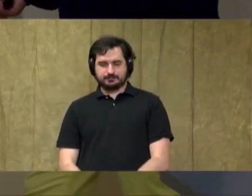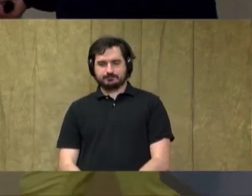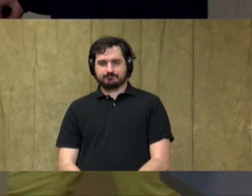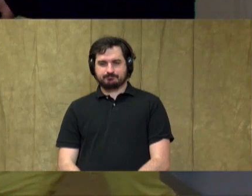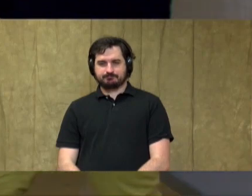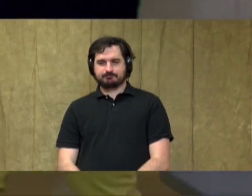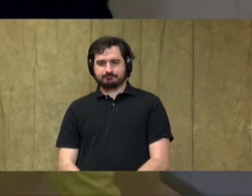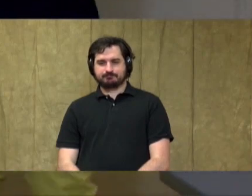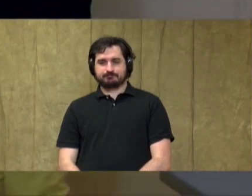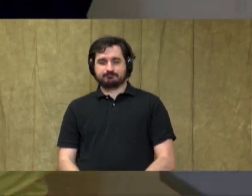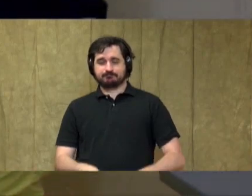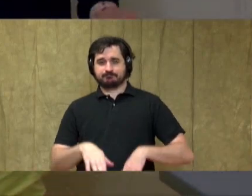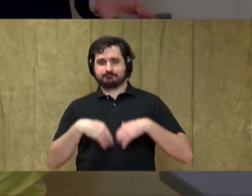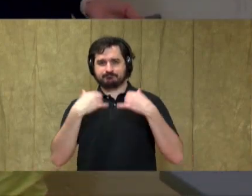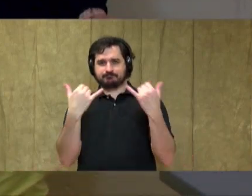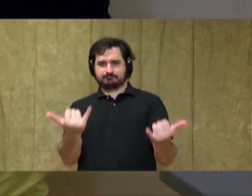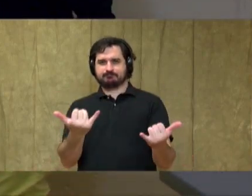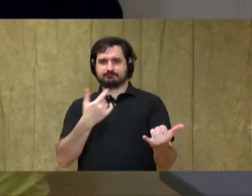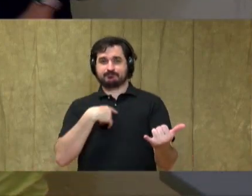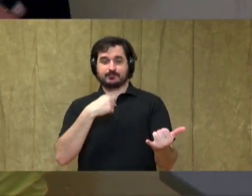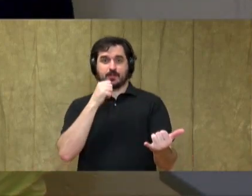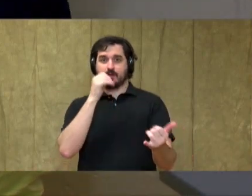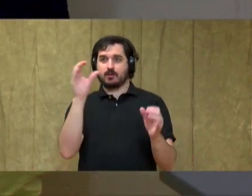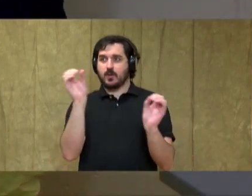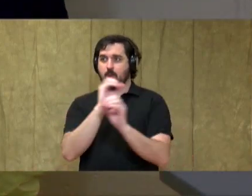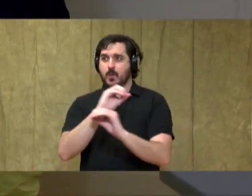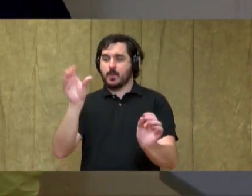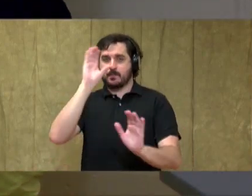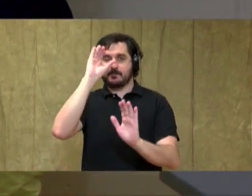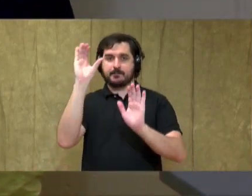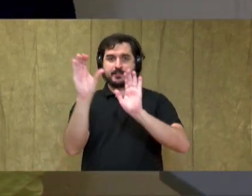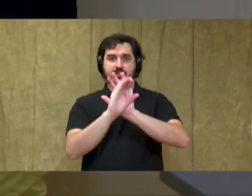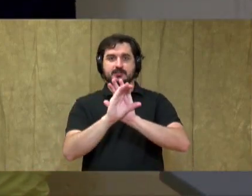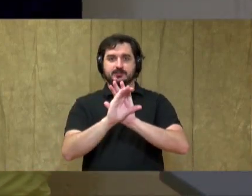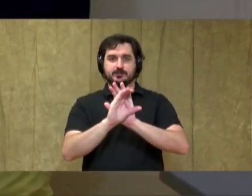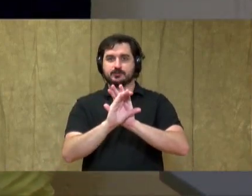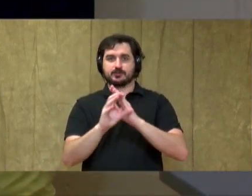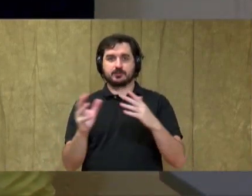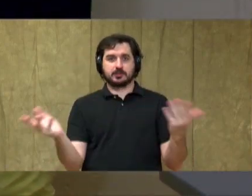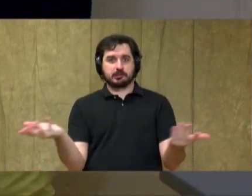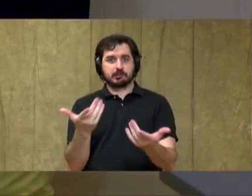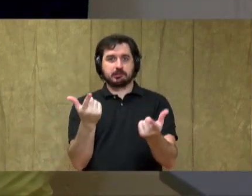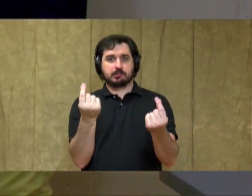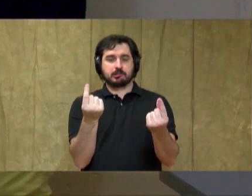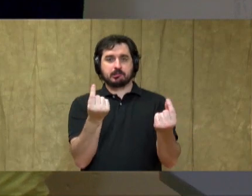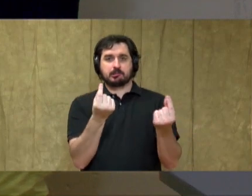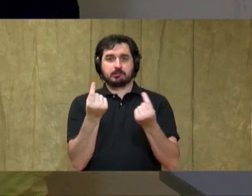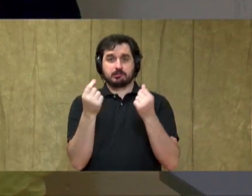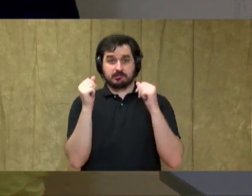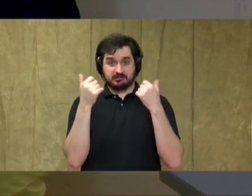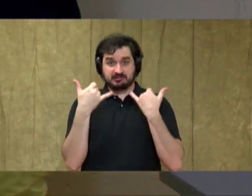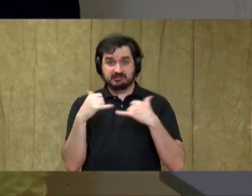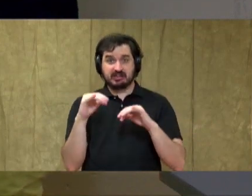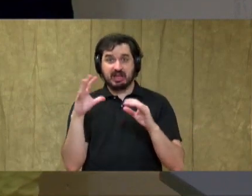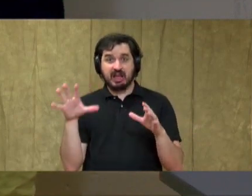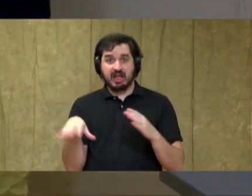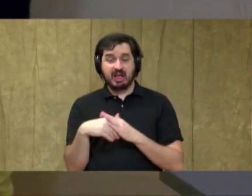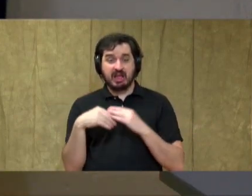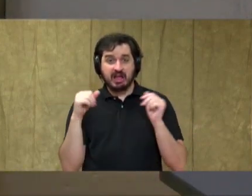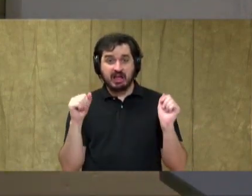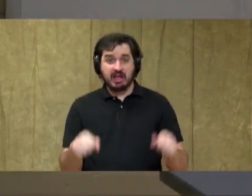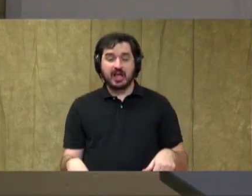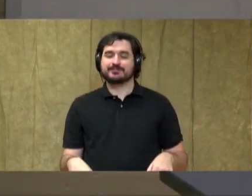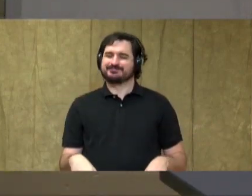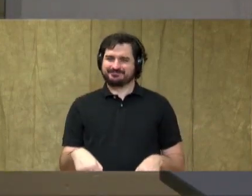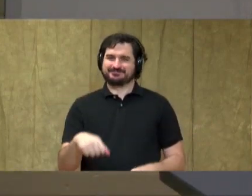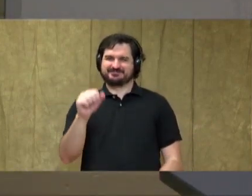All right, so now let's say we don't have our place value tiles. Can we still add them up? Absolutely, but can